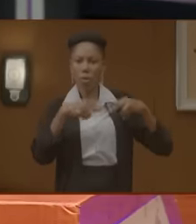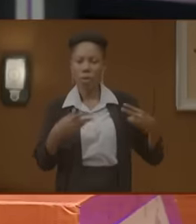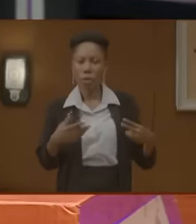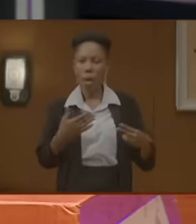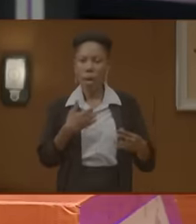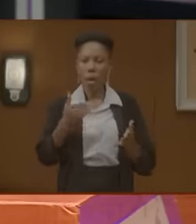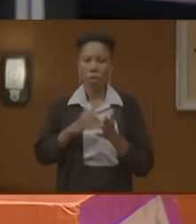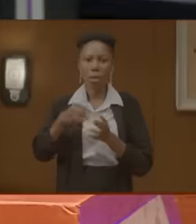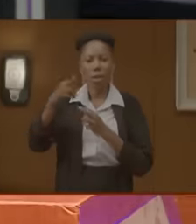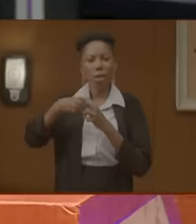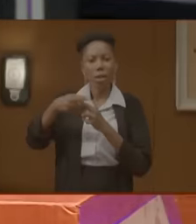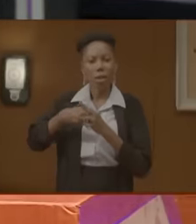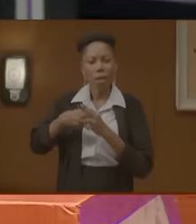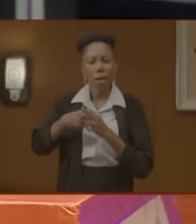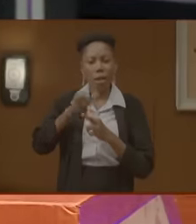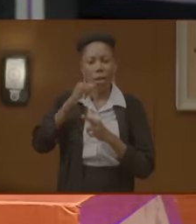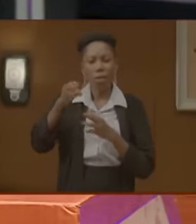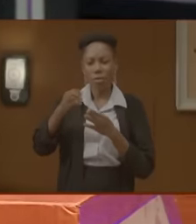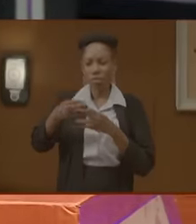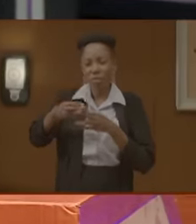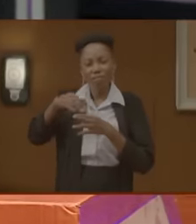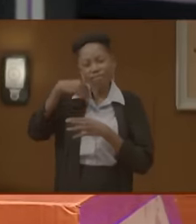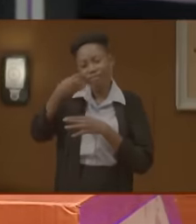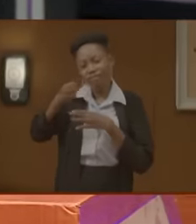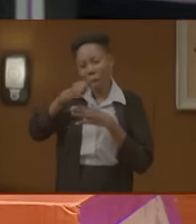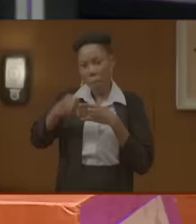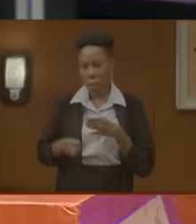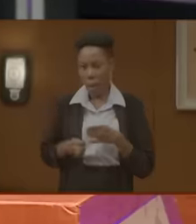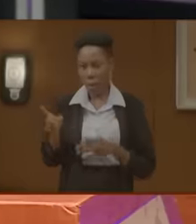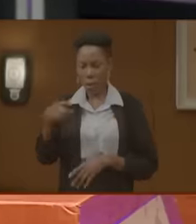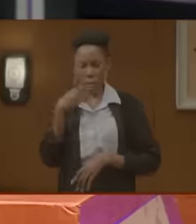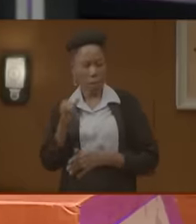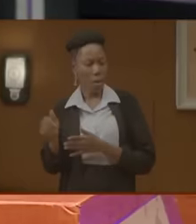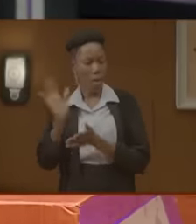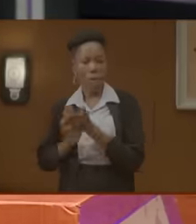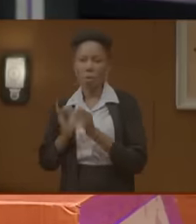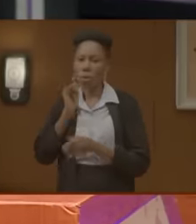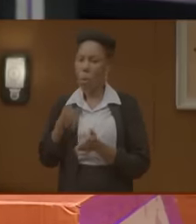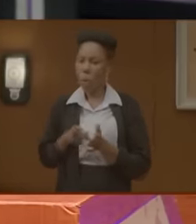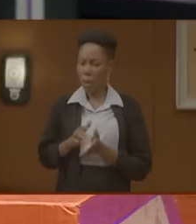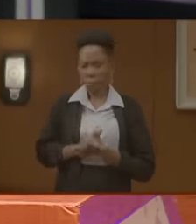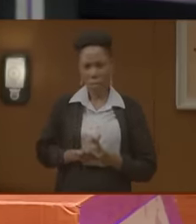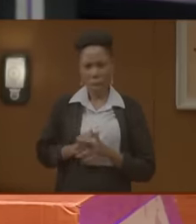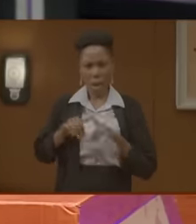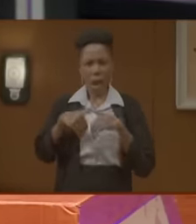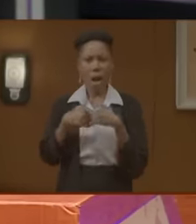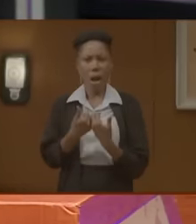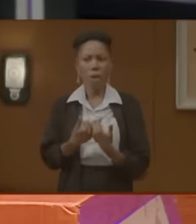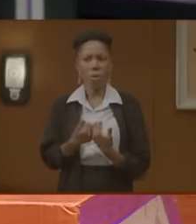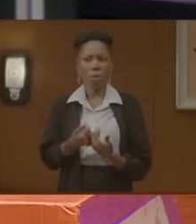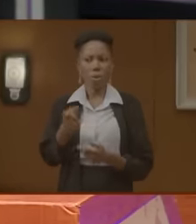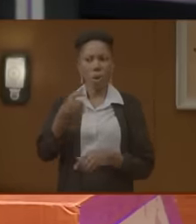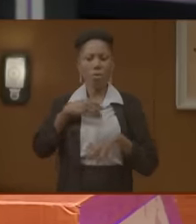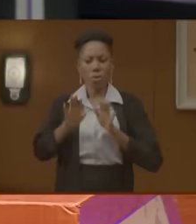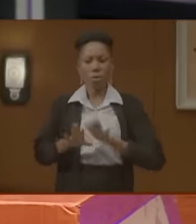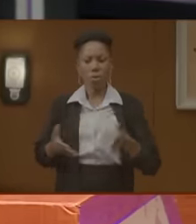is due. He's not going to renew the rent. Then I should find my way. And then I said, no, that I cannot allow my children to